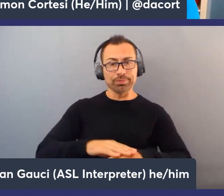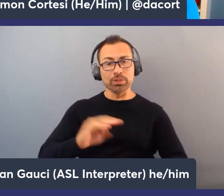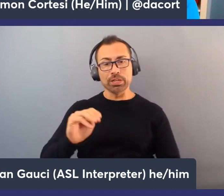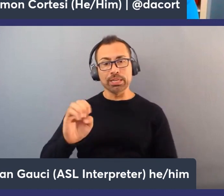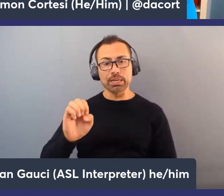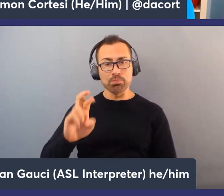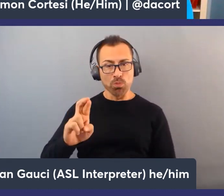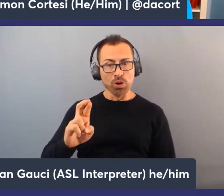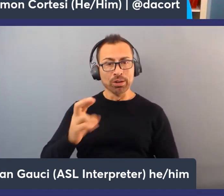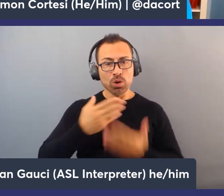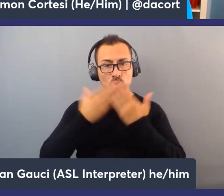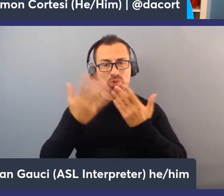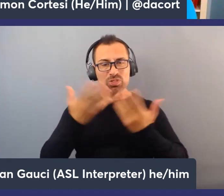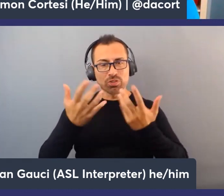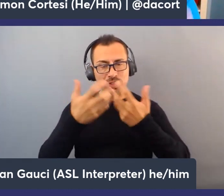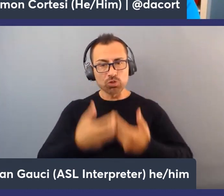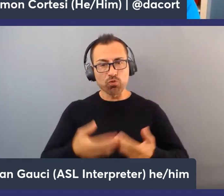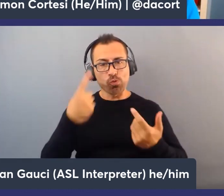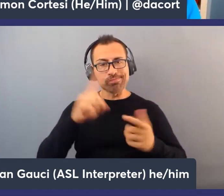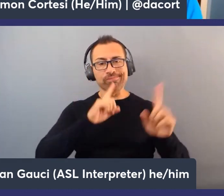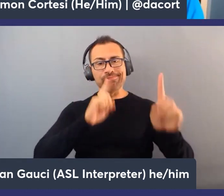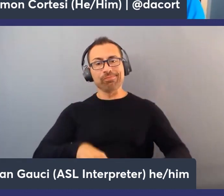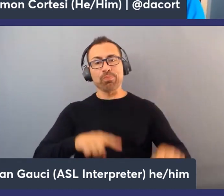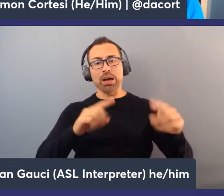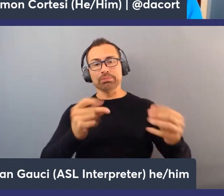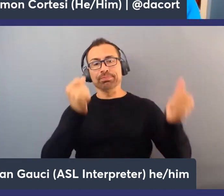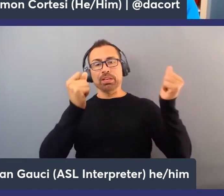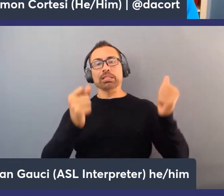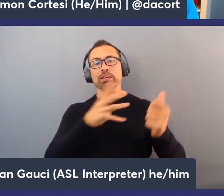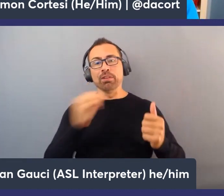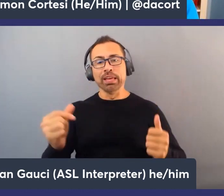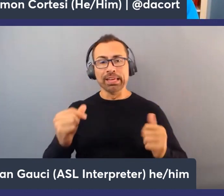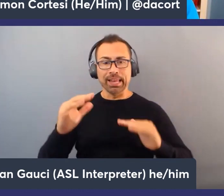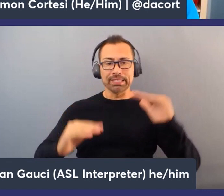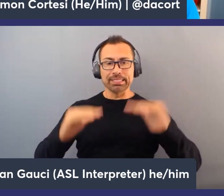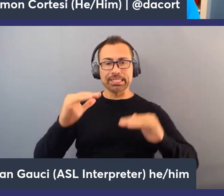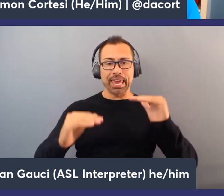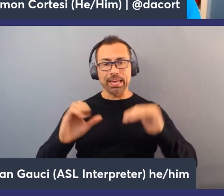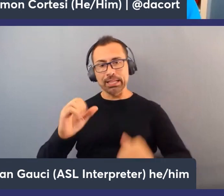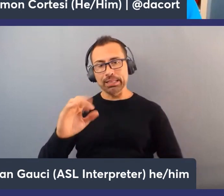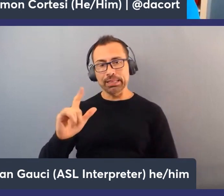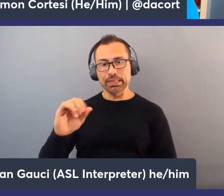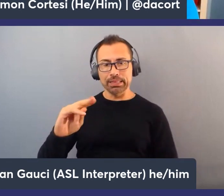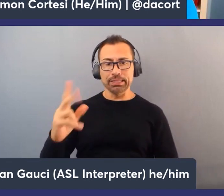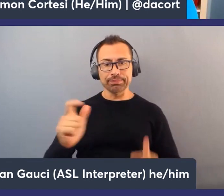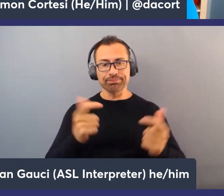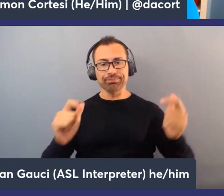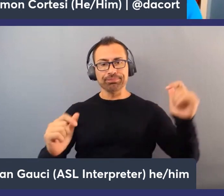scaling. So definitely something we want to do. Thank you for asking that.